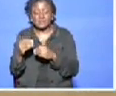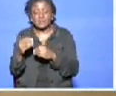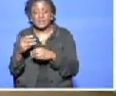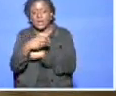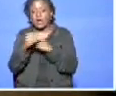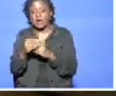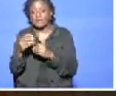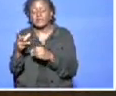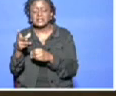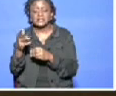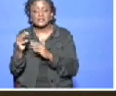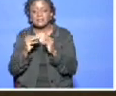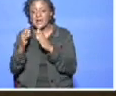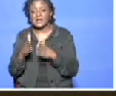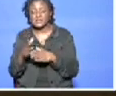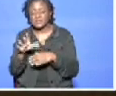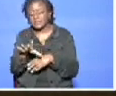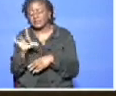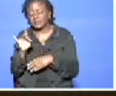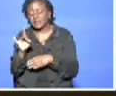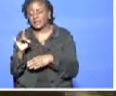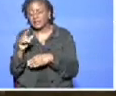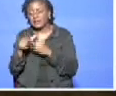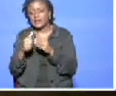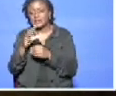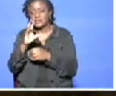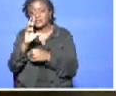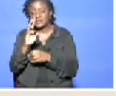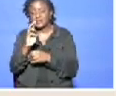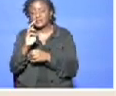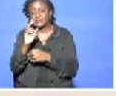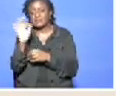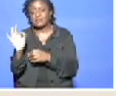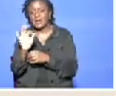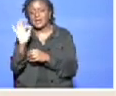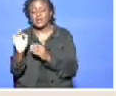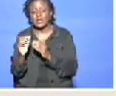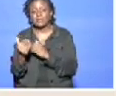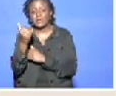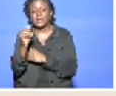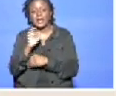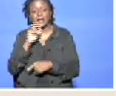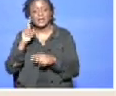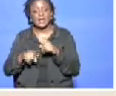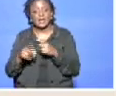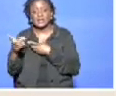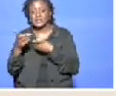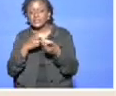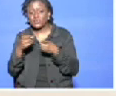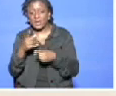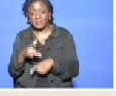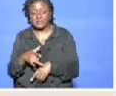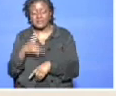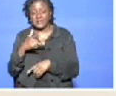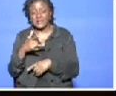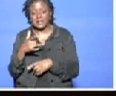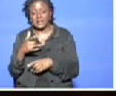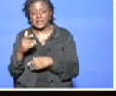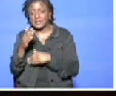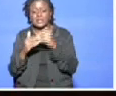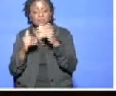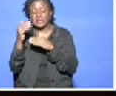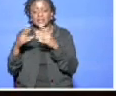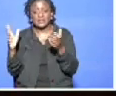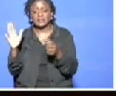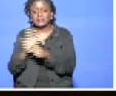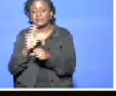front door at around 6 Friday morning. I can't even describe the feeling. My desk had been completely ransacked. I